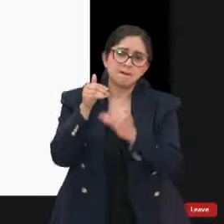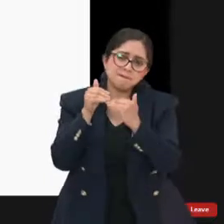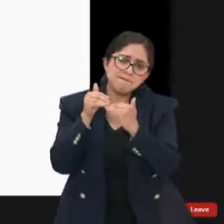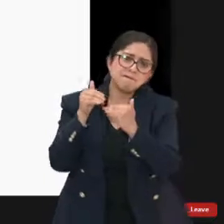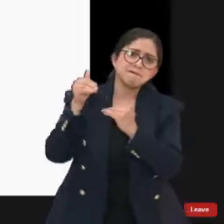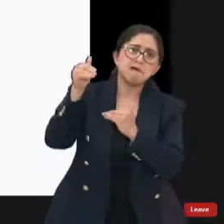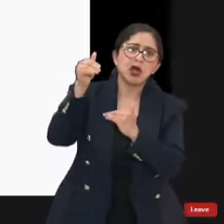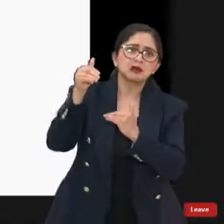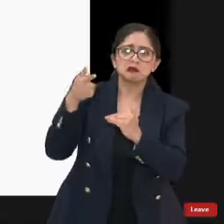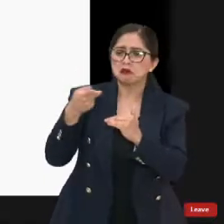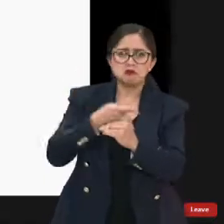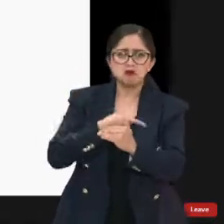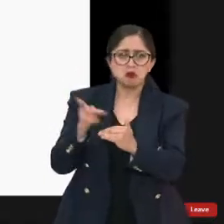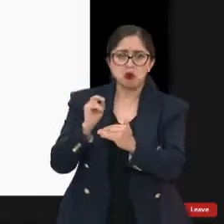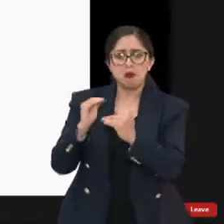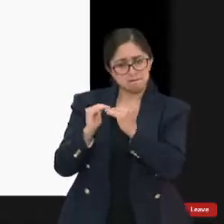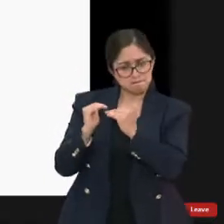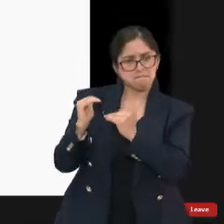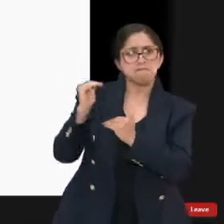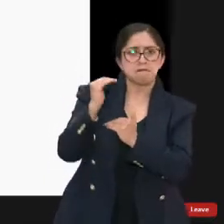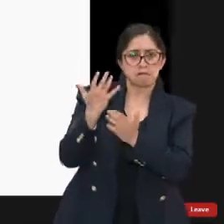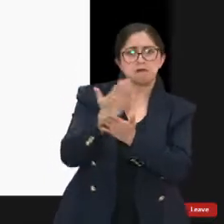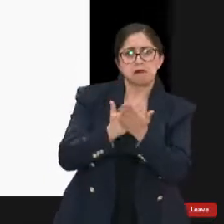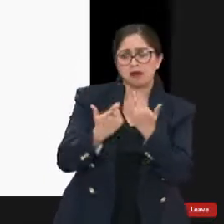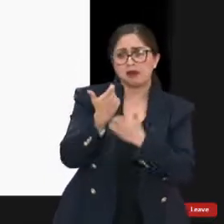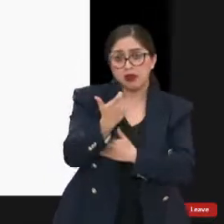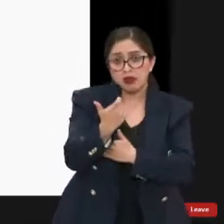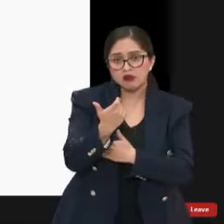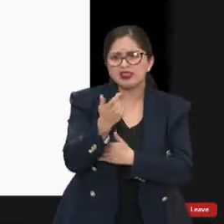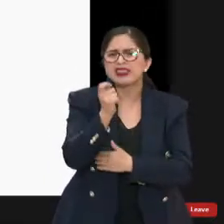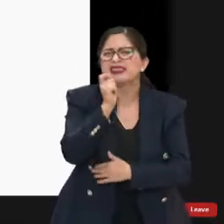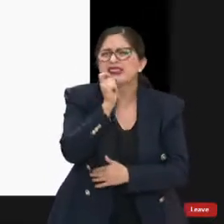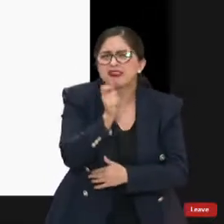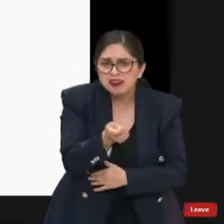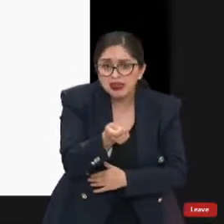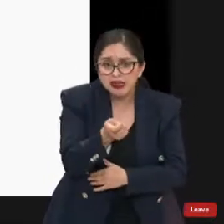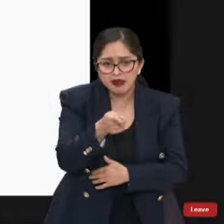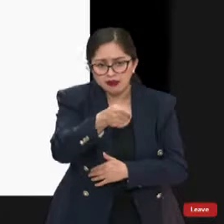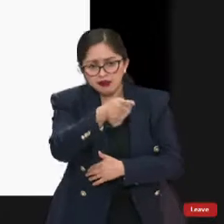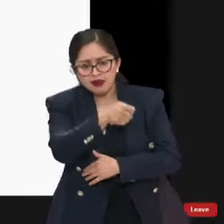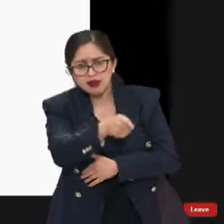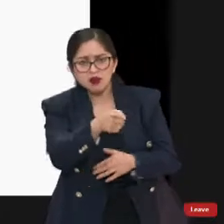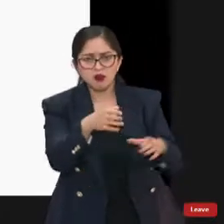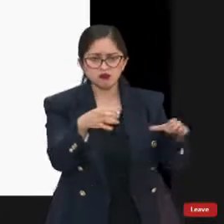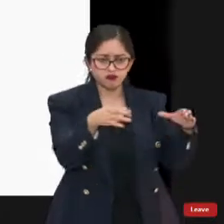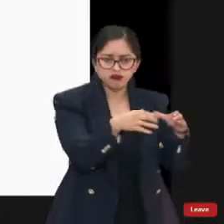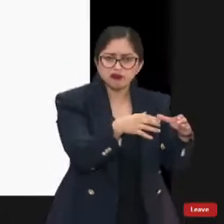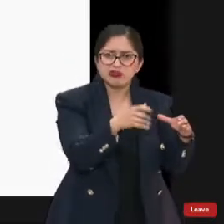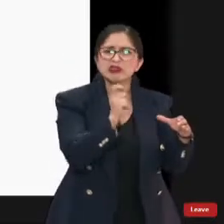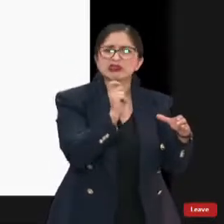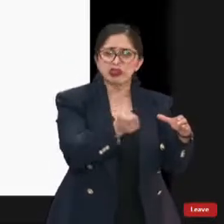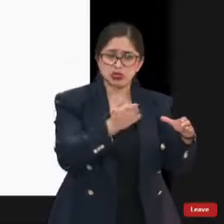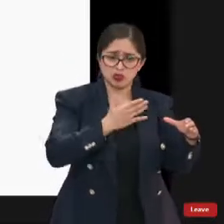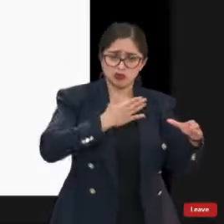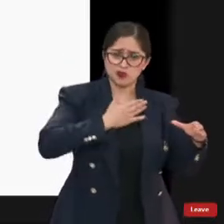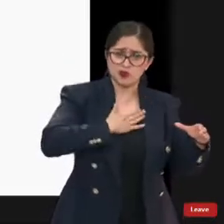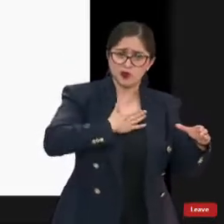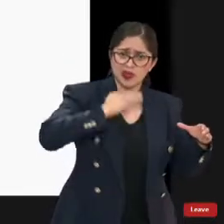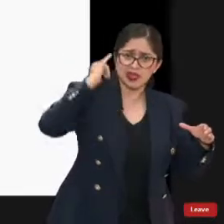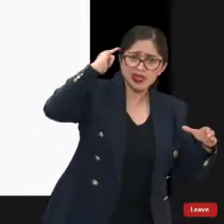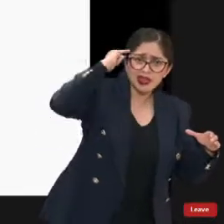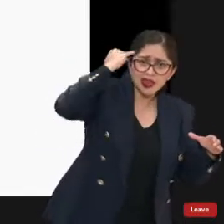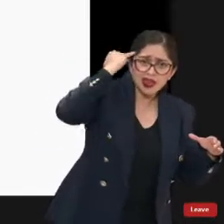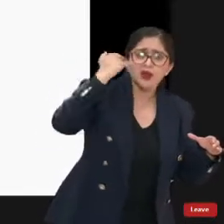have an identity that is over the poverty line. What I mean by all this is that these are an elective